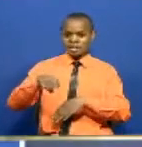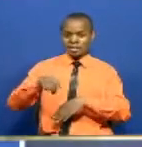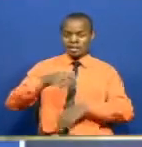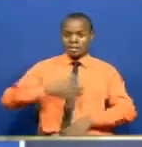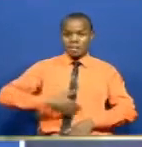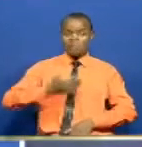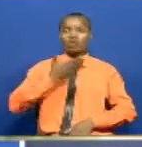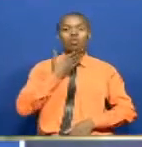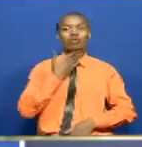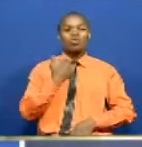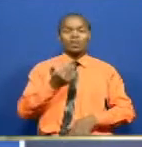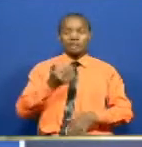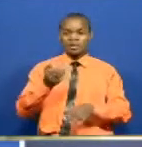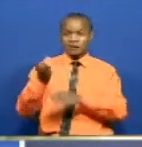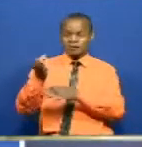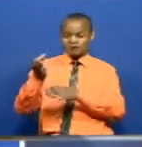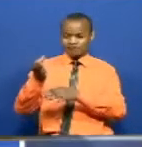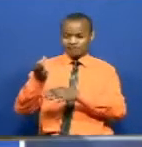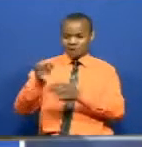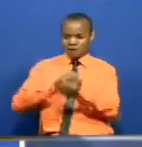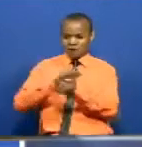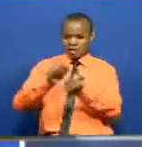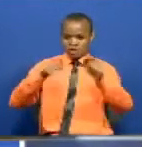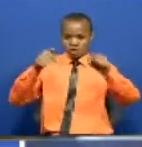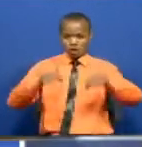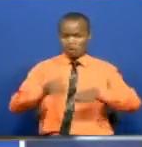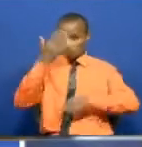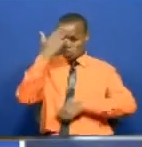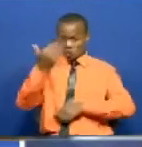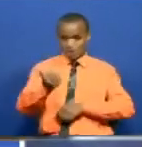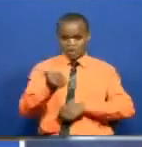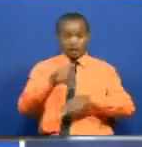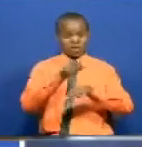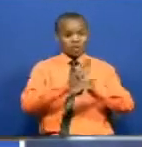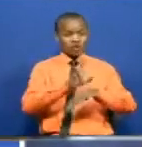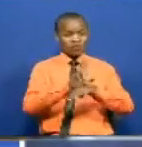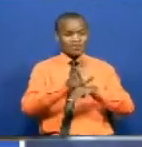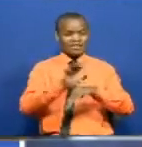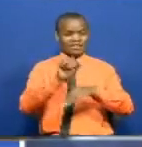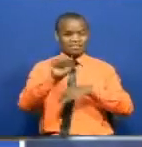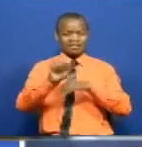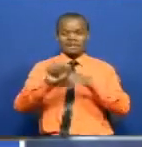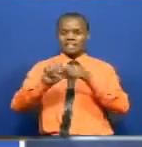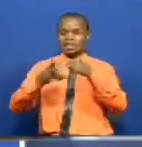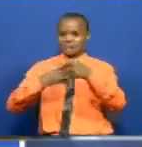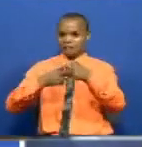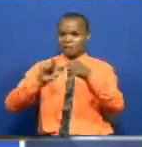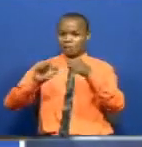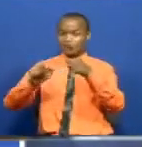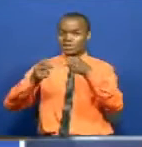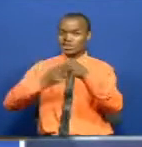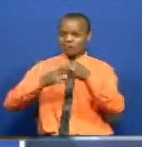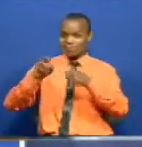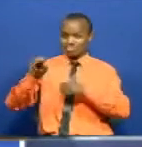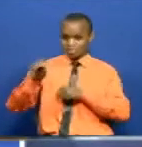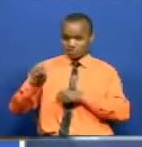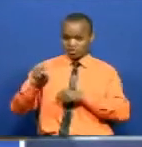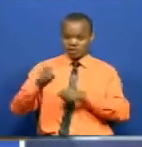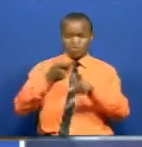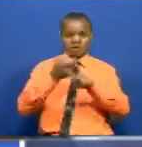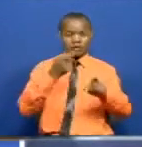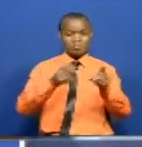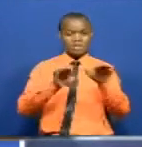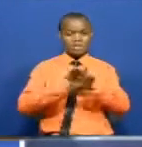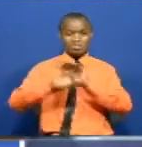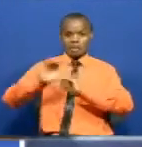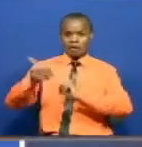morning arraigned before Mombasa Law Courts, accused of misappropriating over 57.7 million shillings from the Constituency